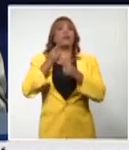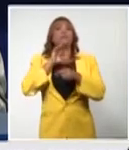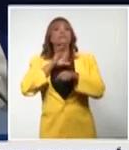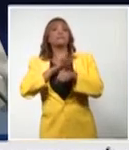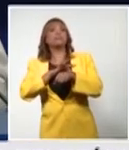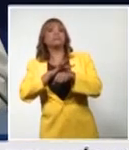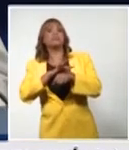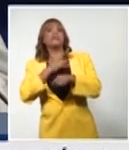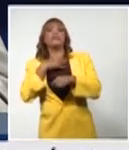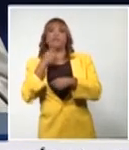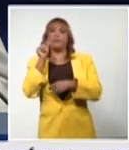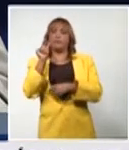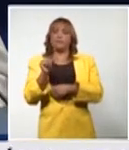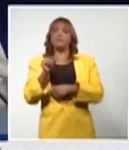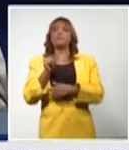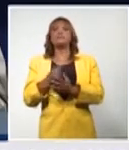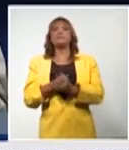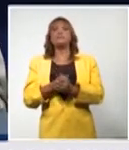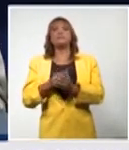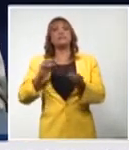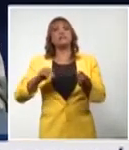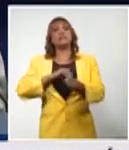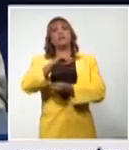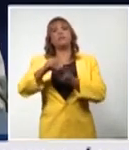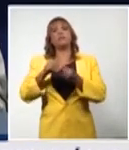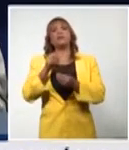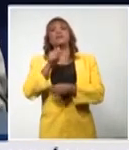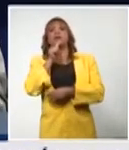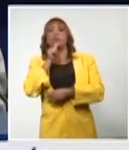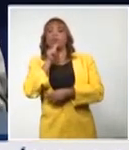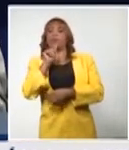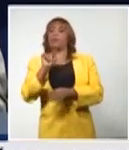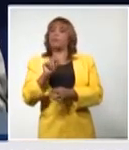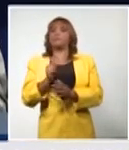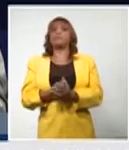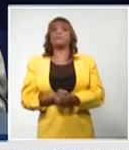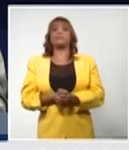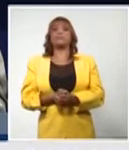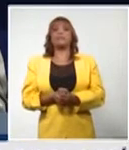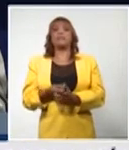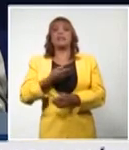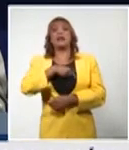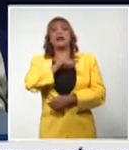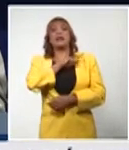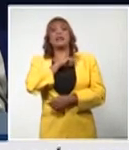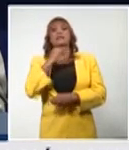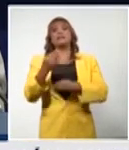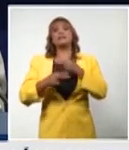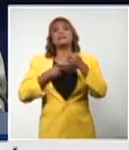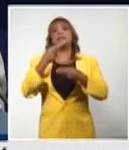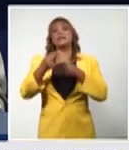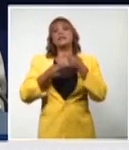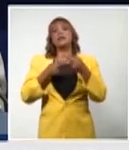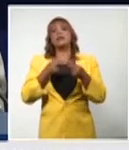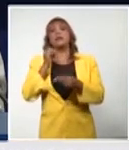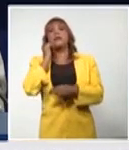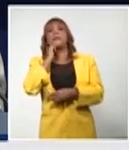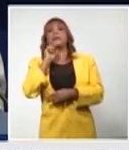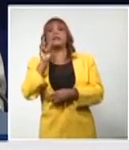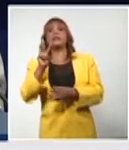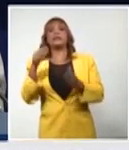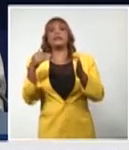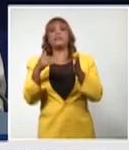develop symptoms, in which case they then become a suspected case. Yesterday, over 3,000